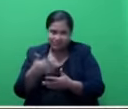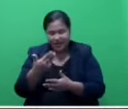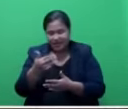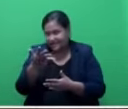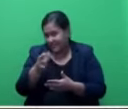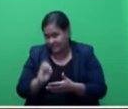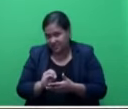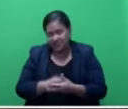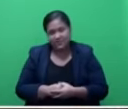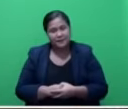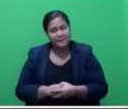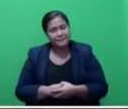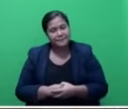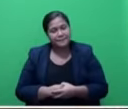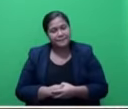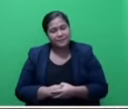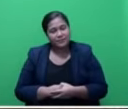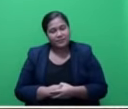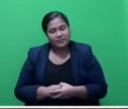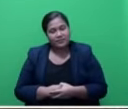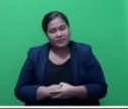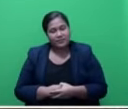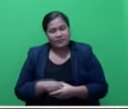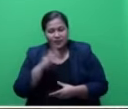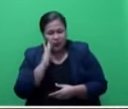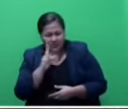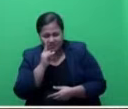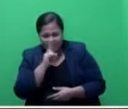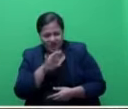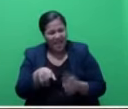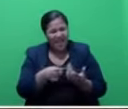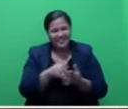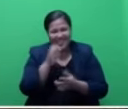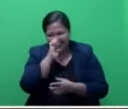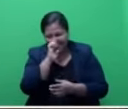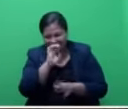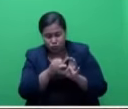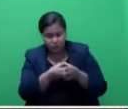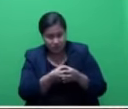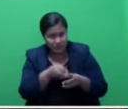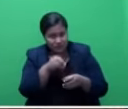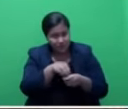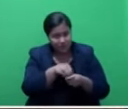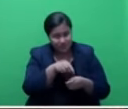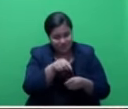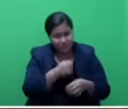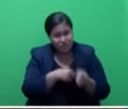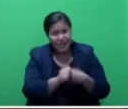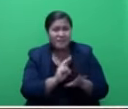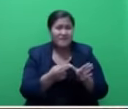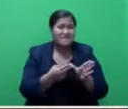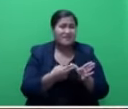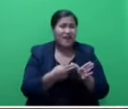1950s, when people of other ethnic groups were then included in the list of assessors. And